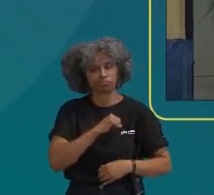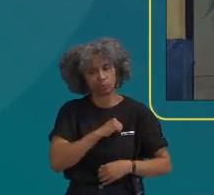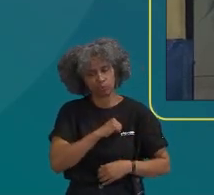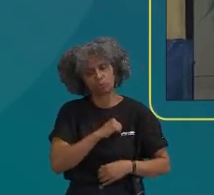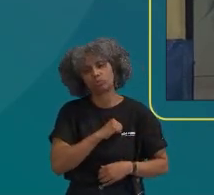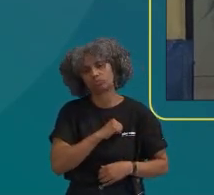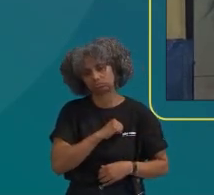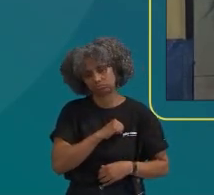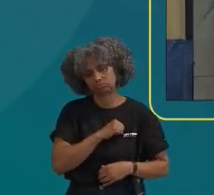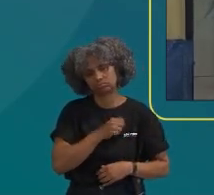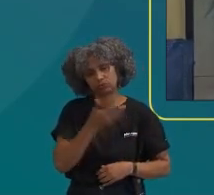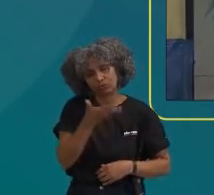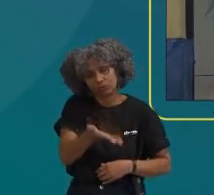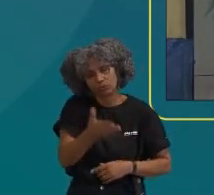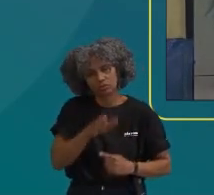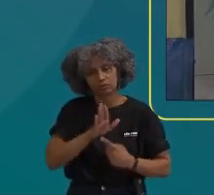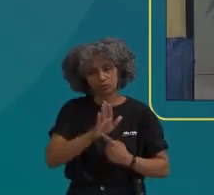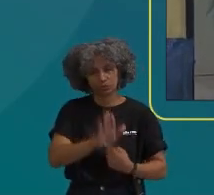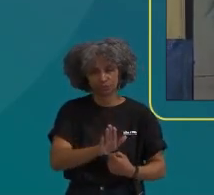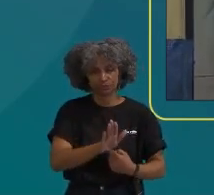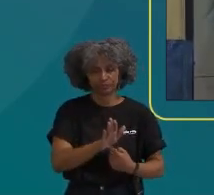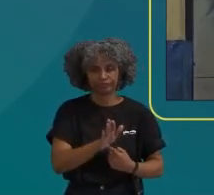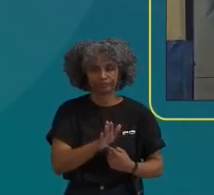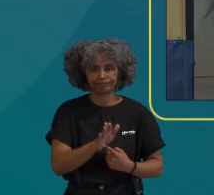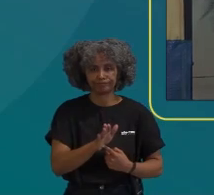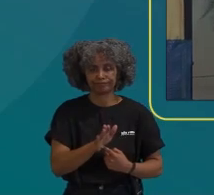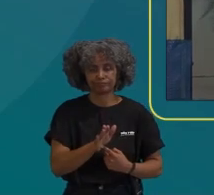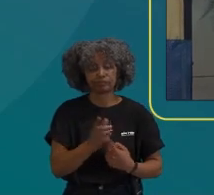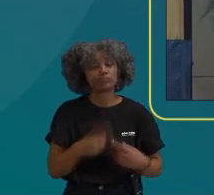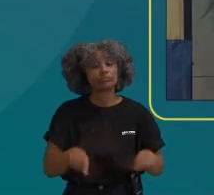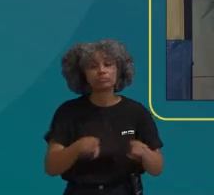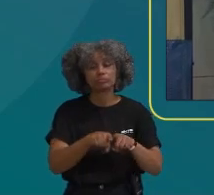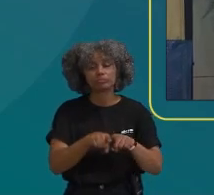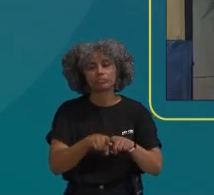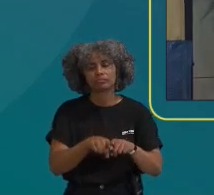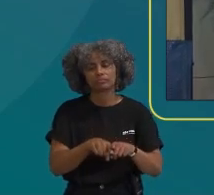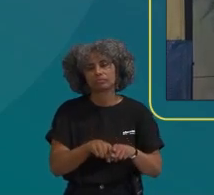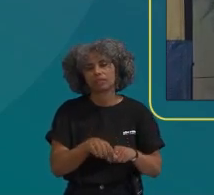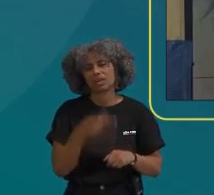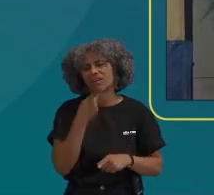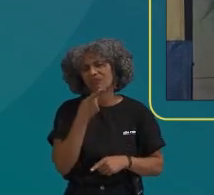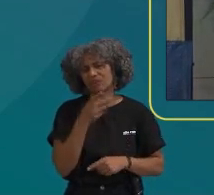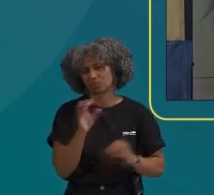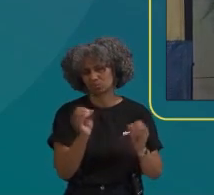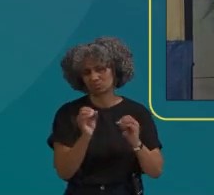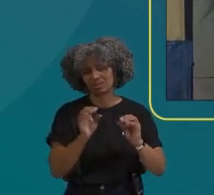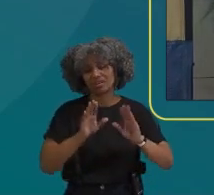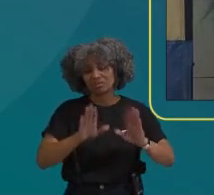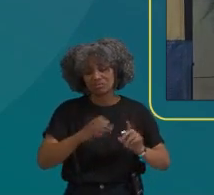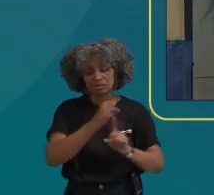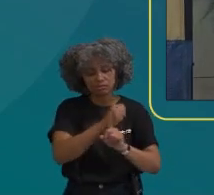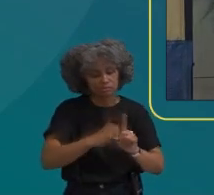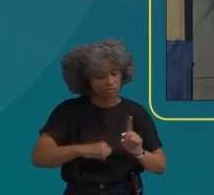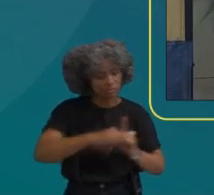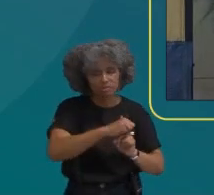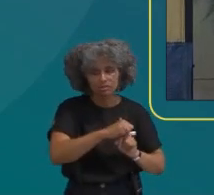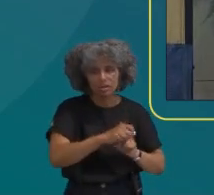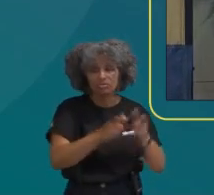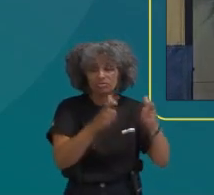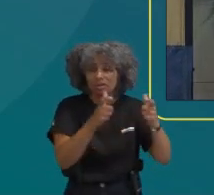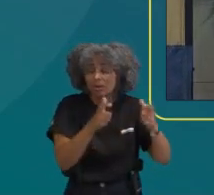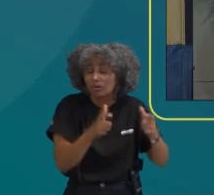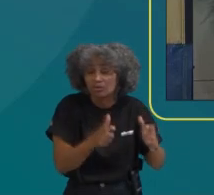you, but Del Carmen is one of the hottest surf spots in the world. And he also says that after the hurricane,